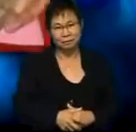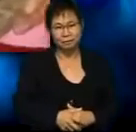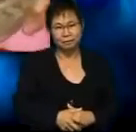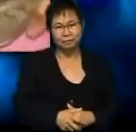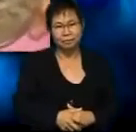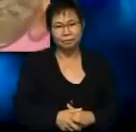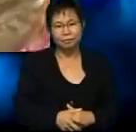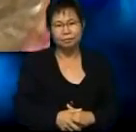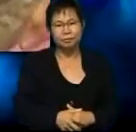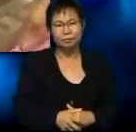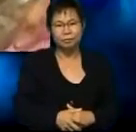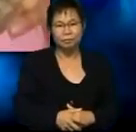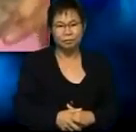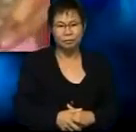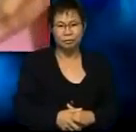Their appearances,